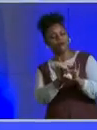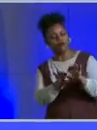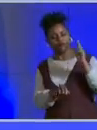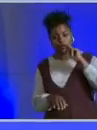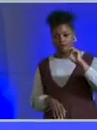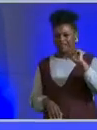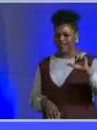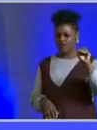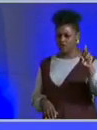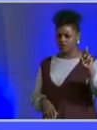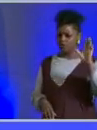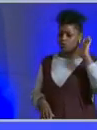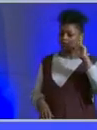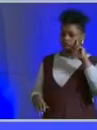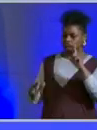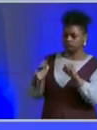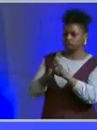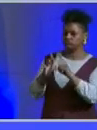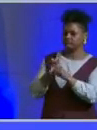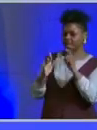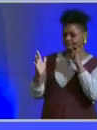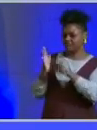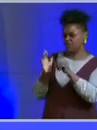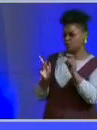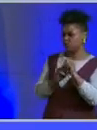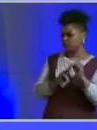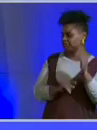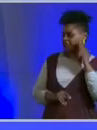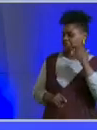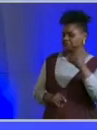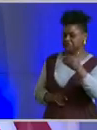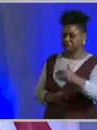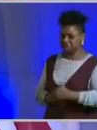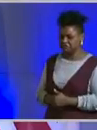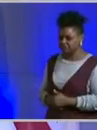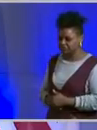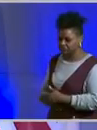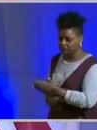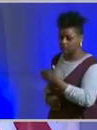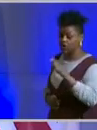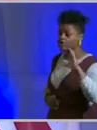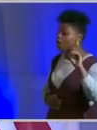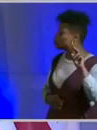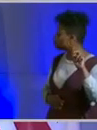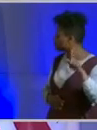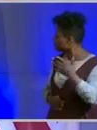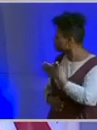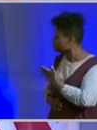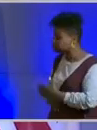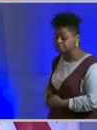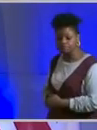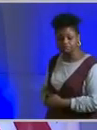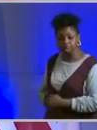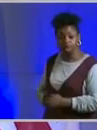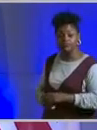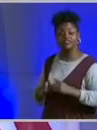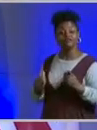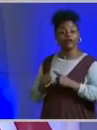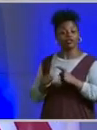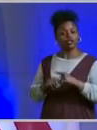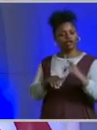hear that throughout our discussion today. Hansul, what are your thoughts on this? Yeah, first on the early childhood